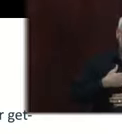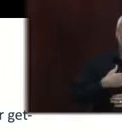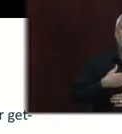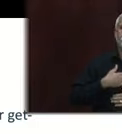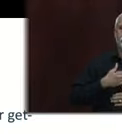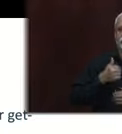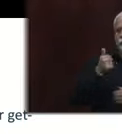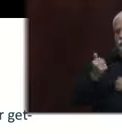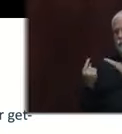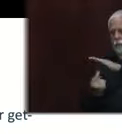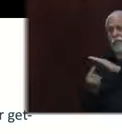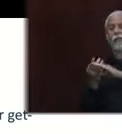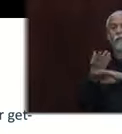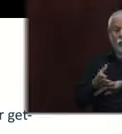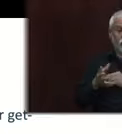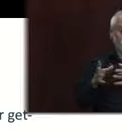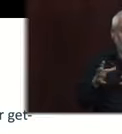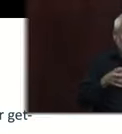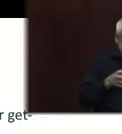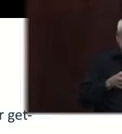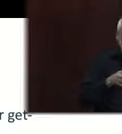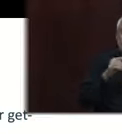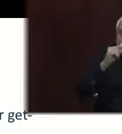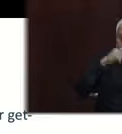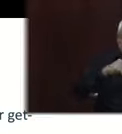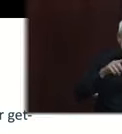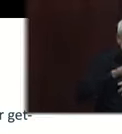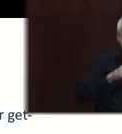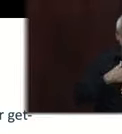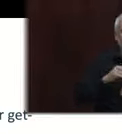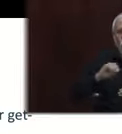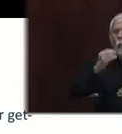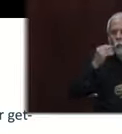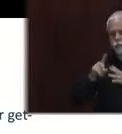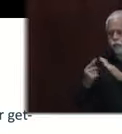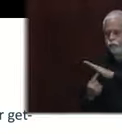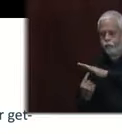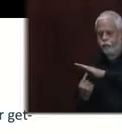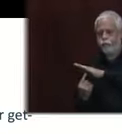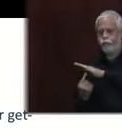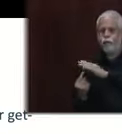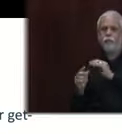consider self-quarantining after attending a Thanksgiving get-together.